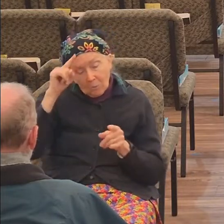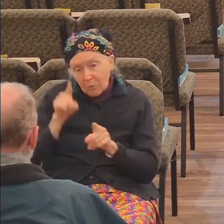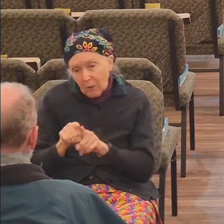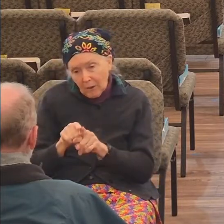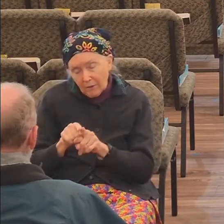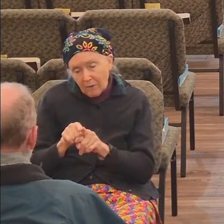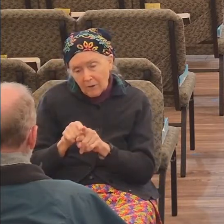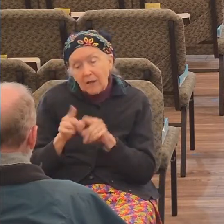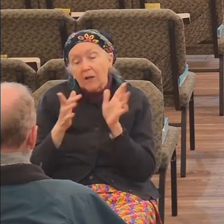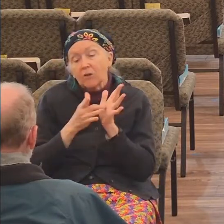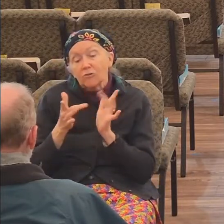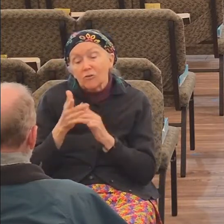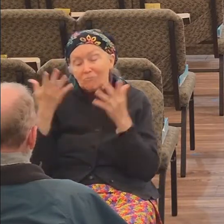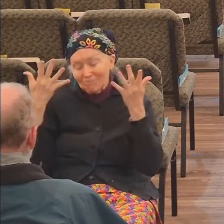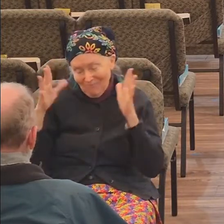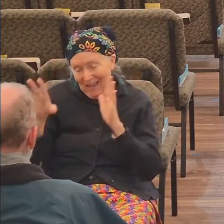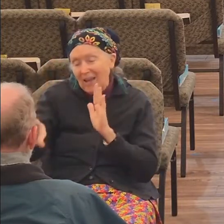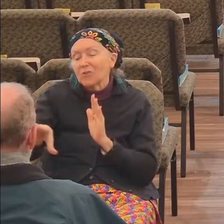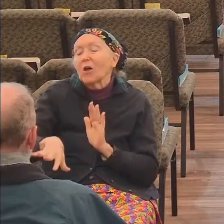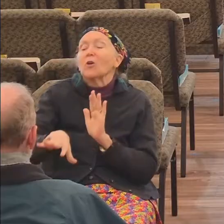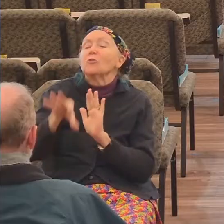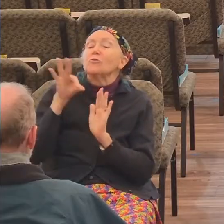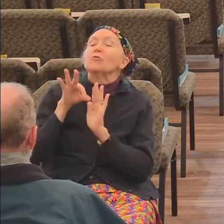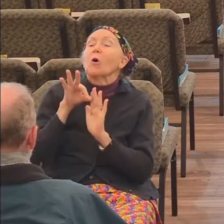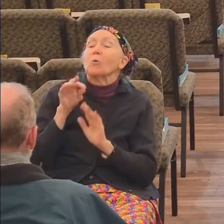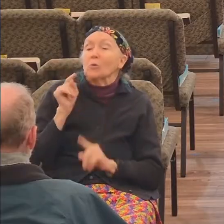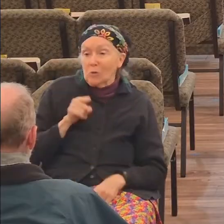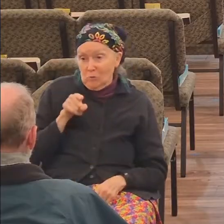He has chosen you.